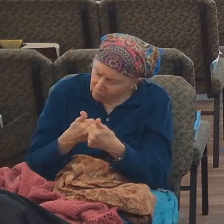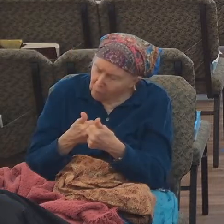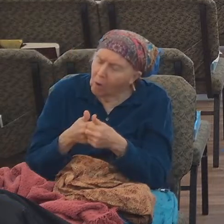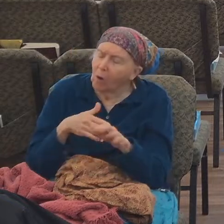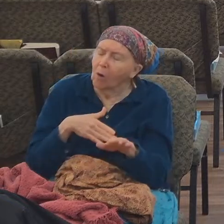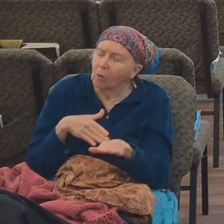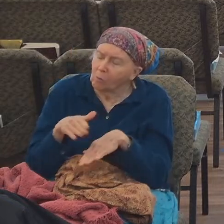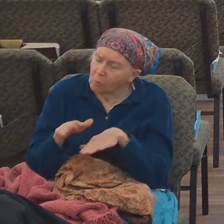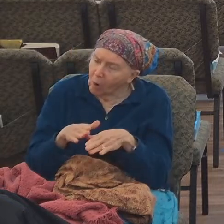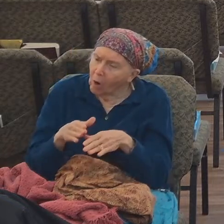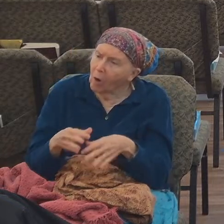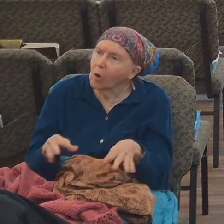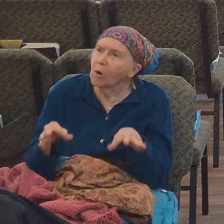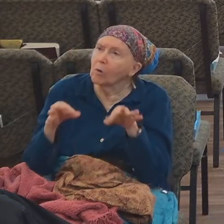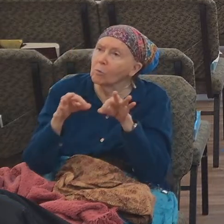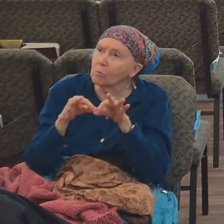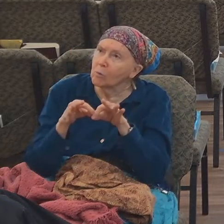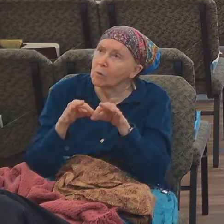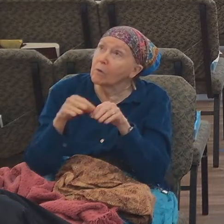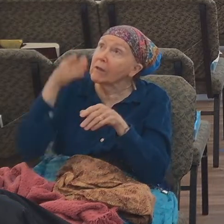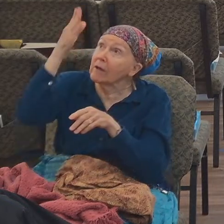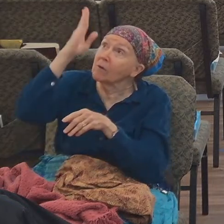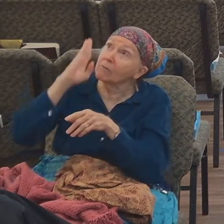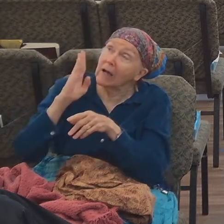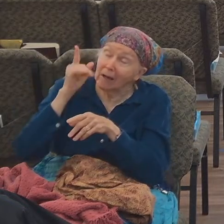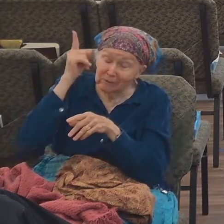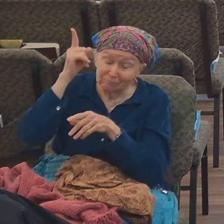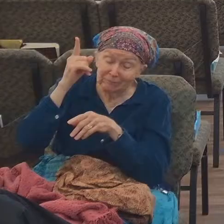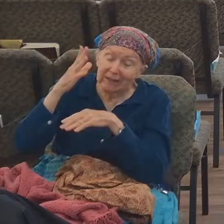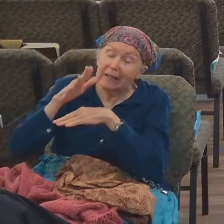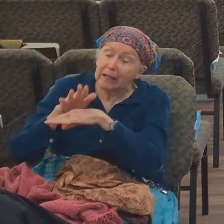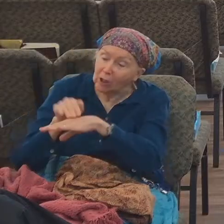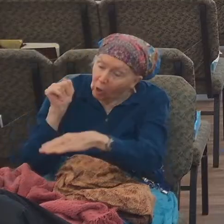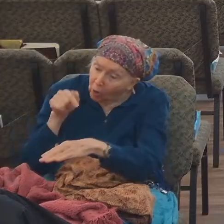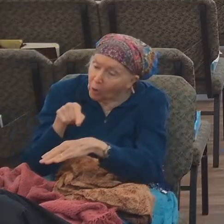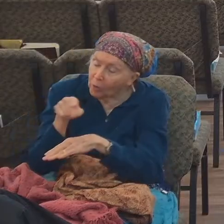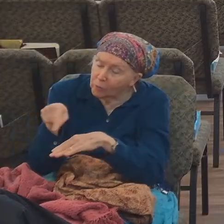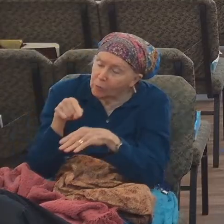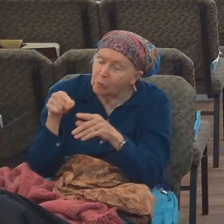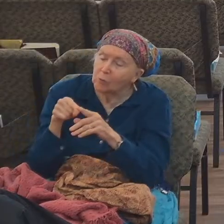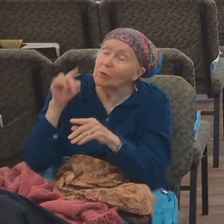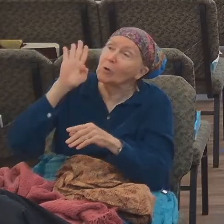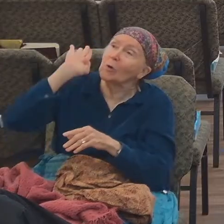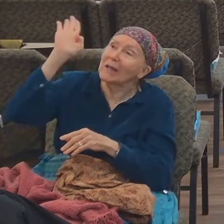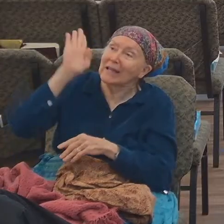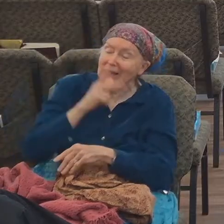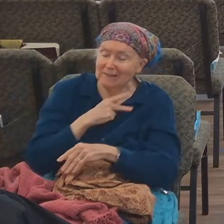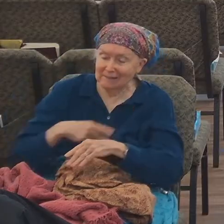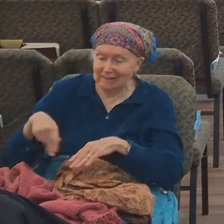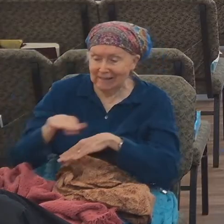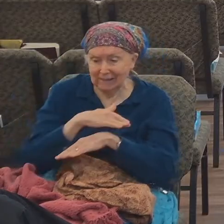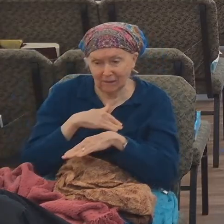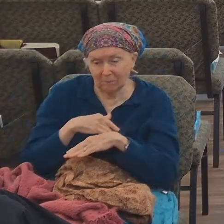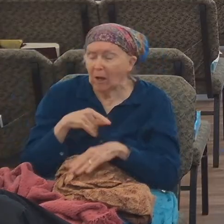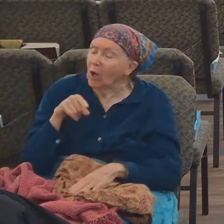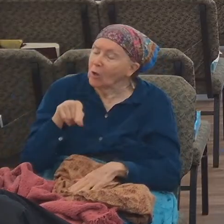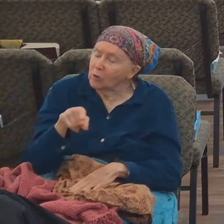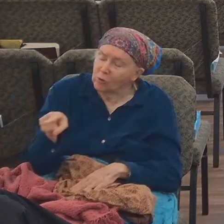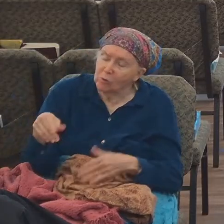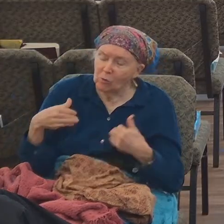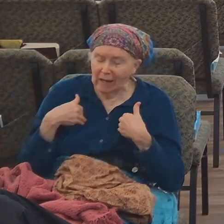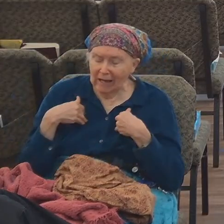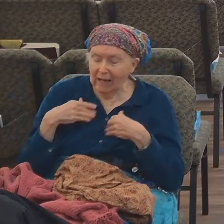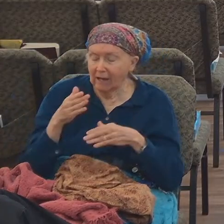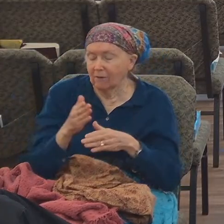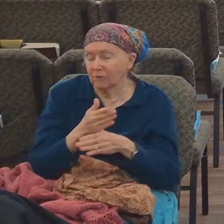God who calls you to his own kingdom, right? This is your shared allegiance. And you